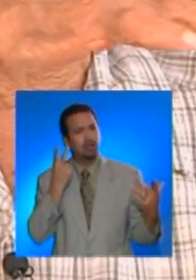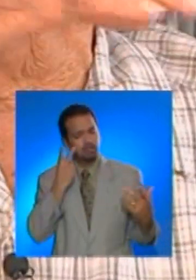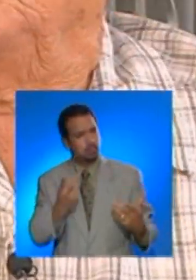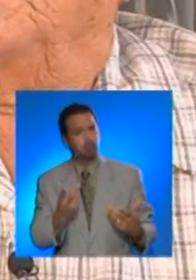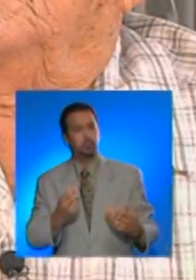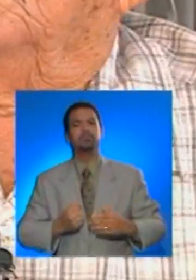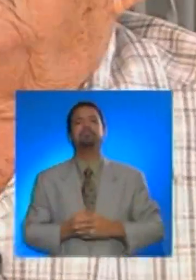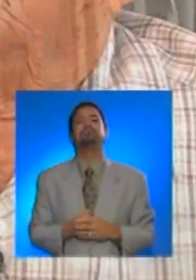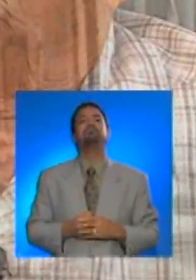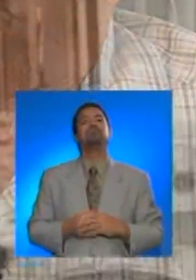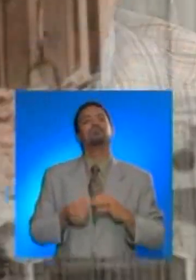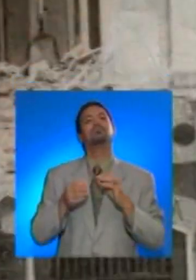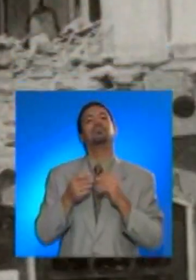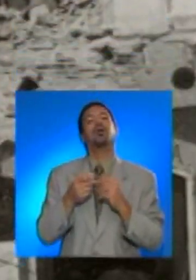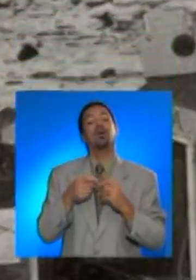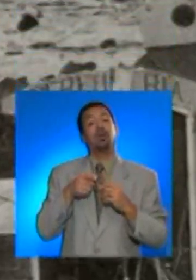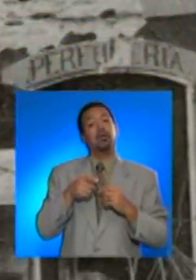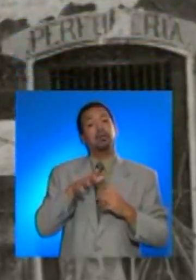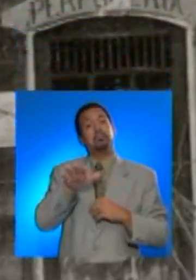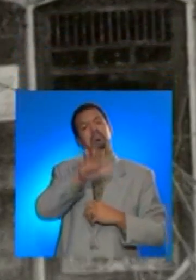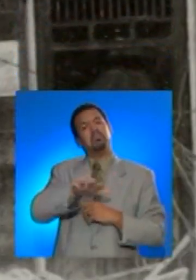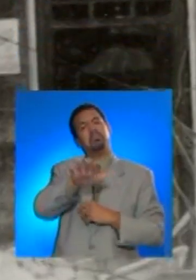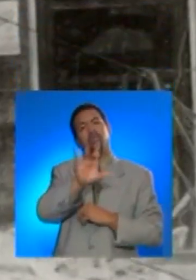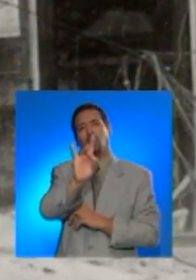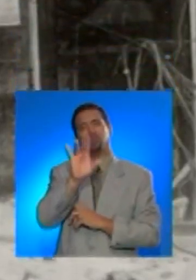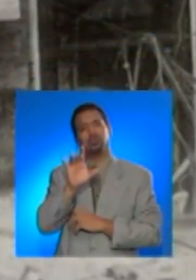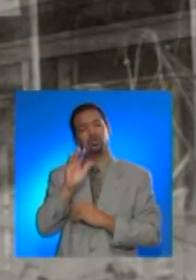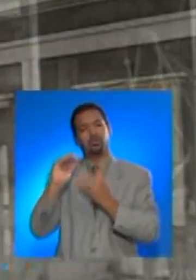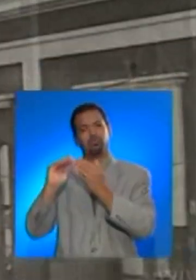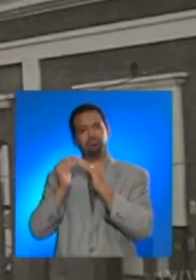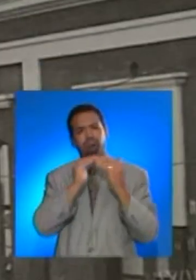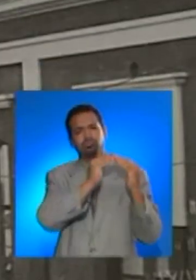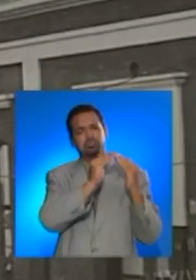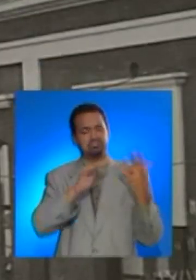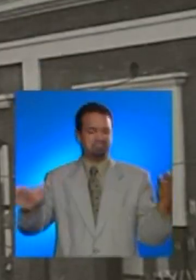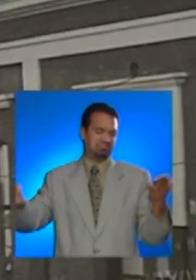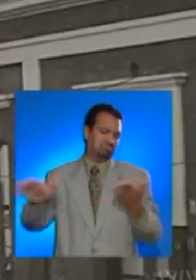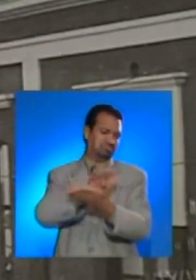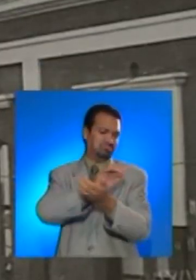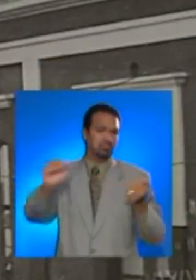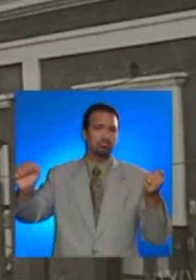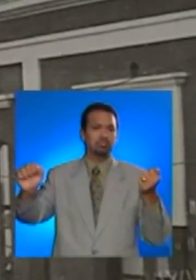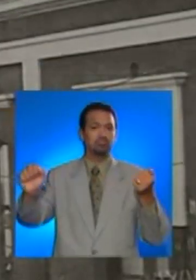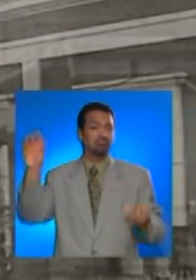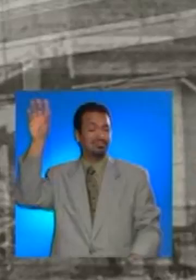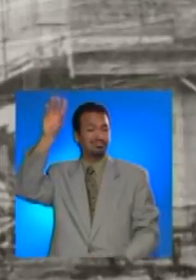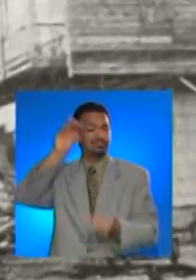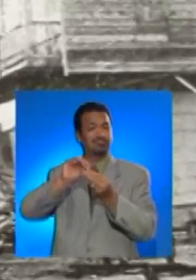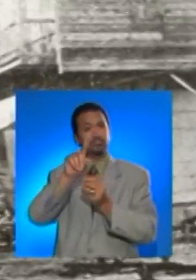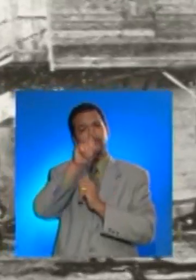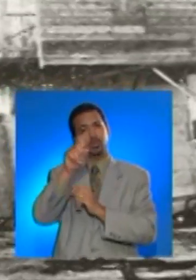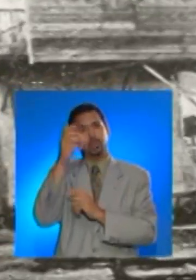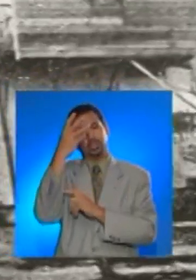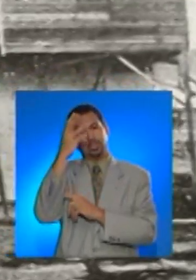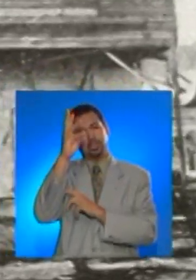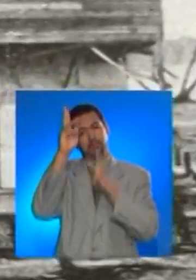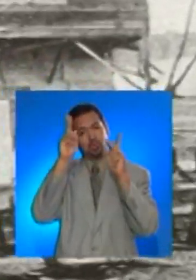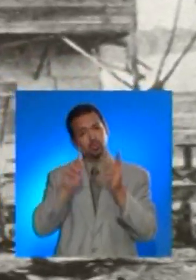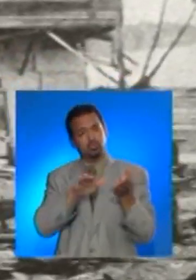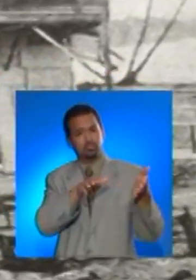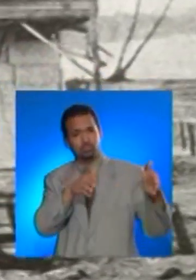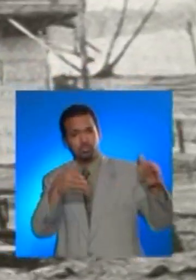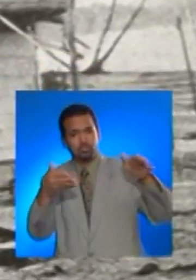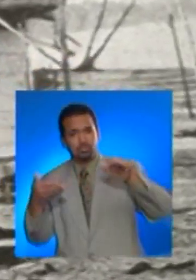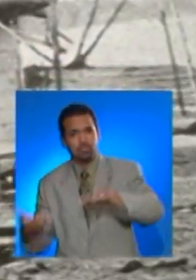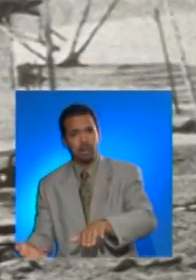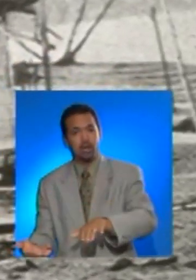path? It was estimated that approximately 800 buildings were destroyed. A total of 116 people died,